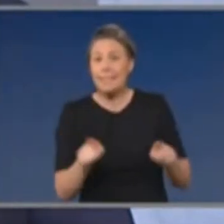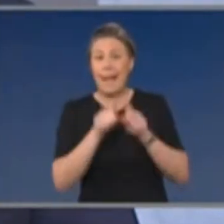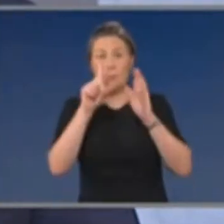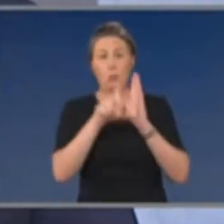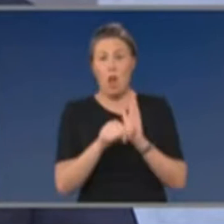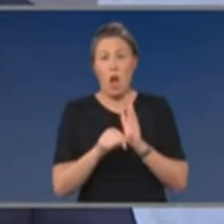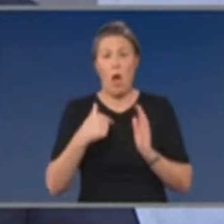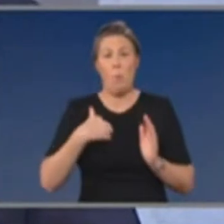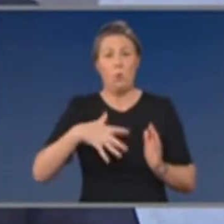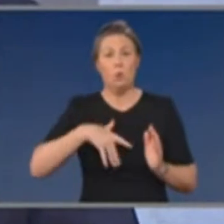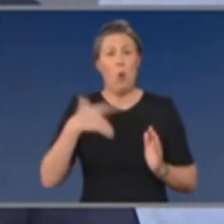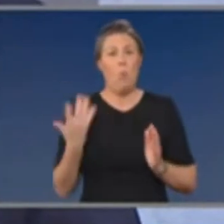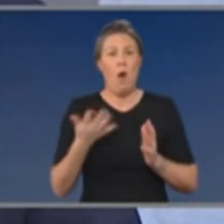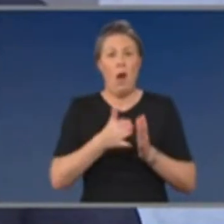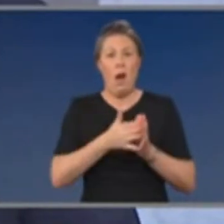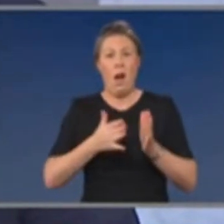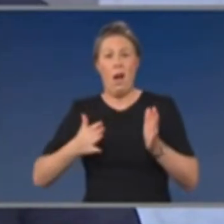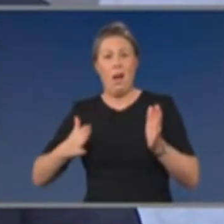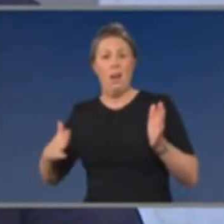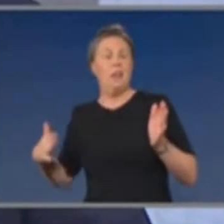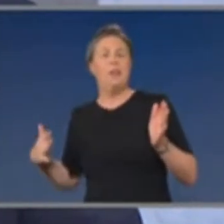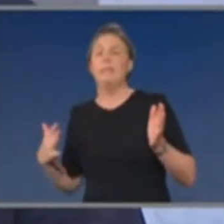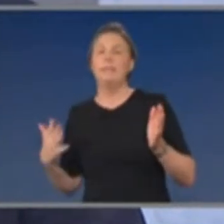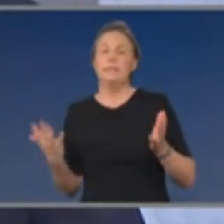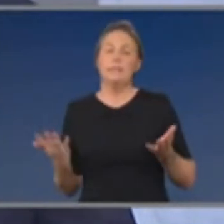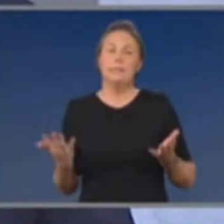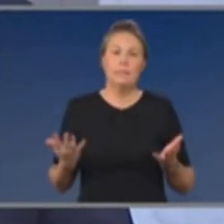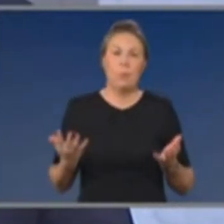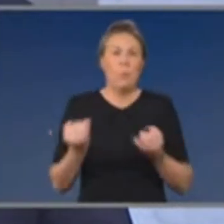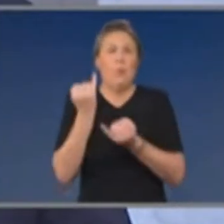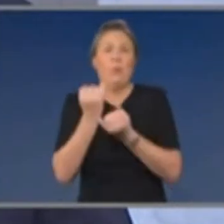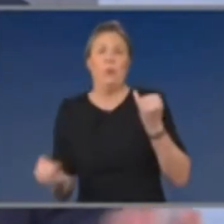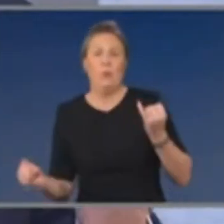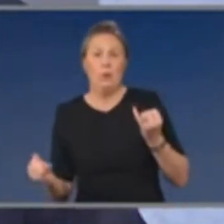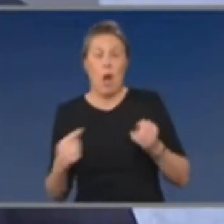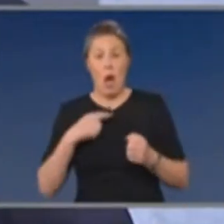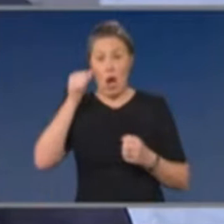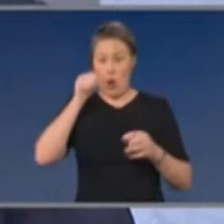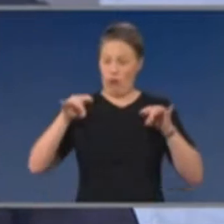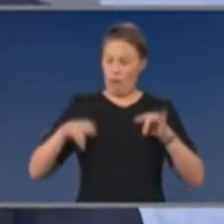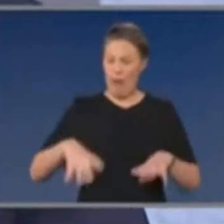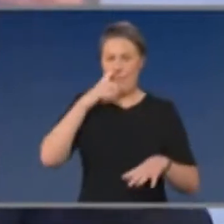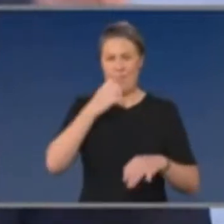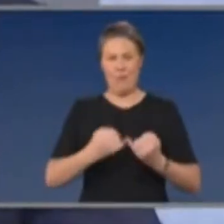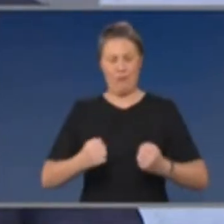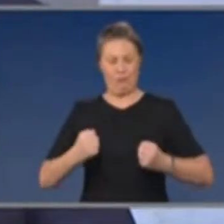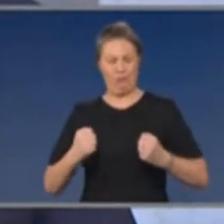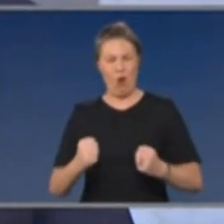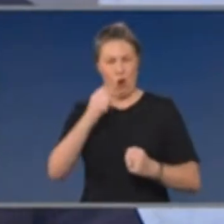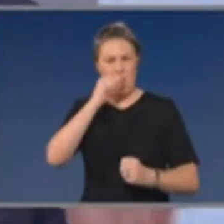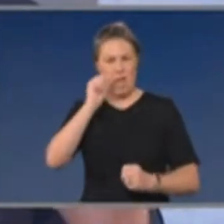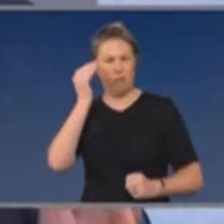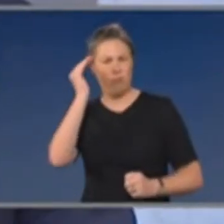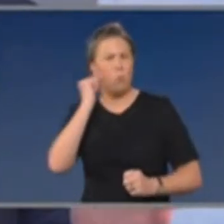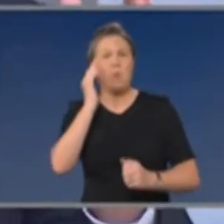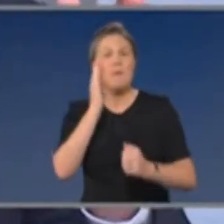us back. Australians are incredibly resilient. And even as we go through these difficult times, let's lift our heads. Let's keep looking